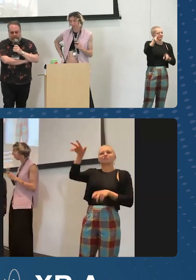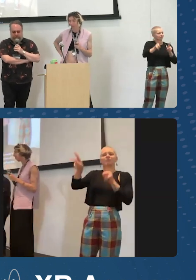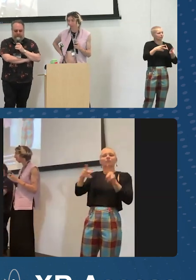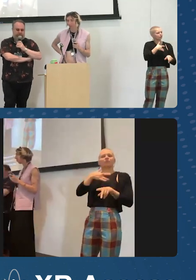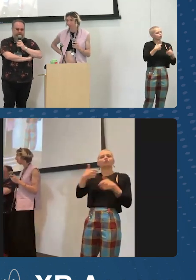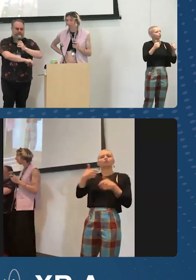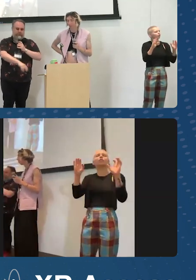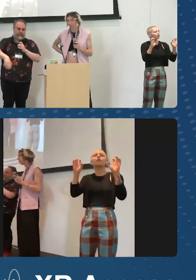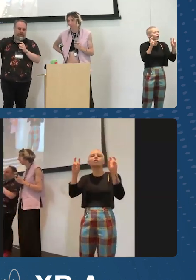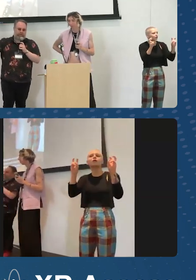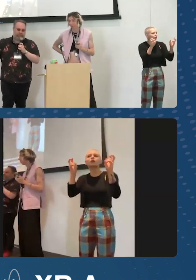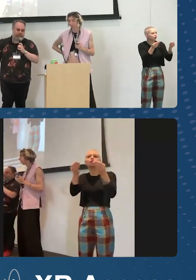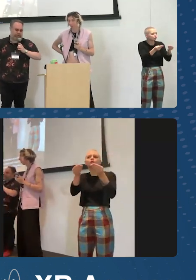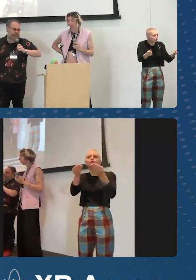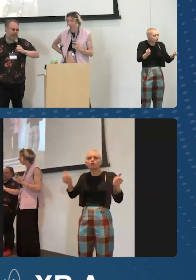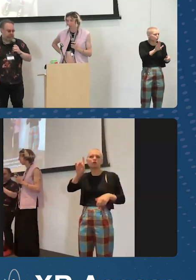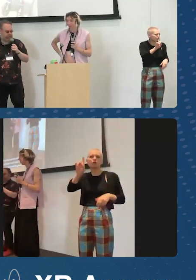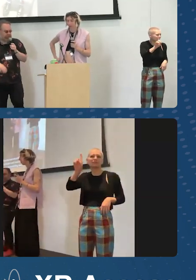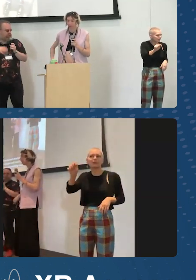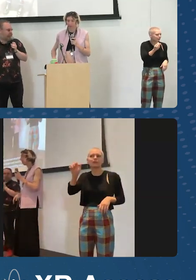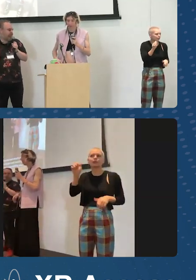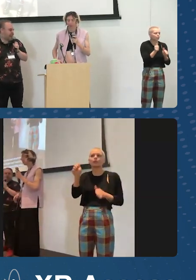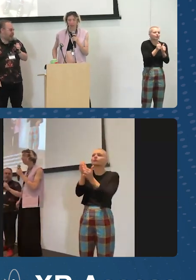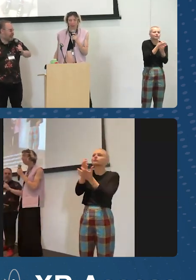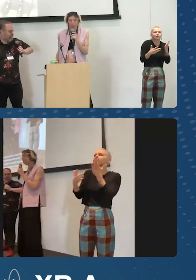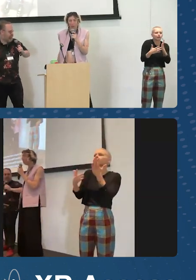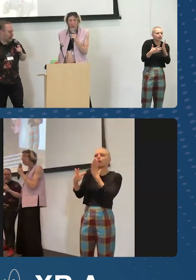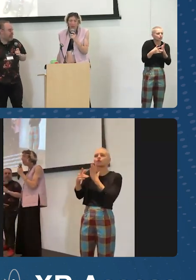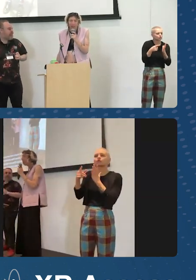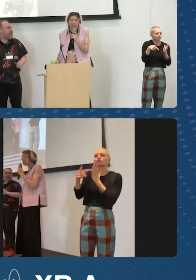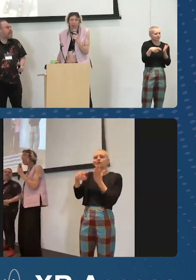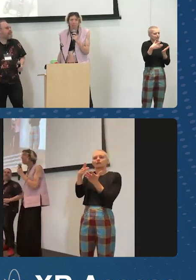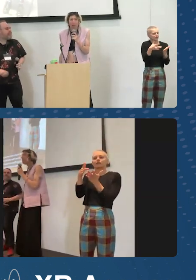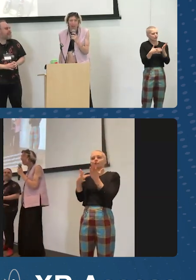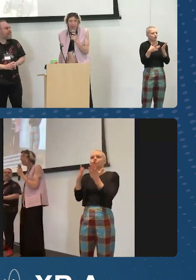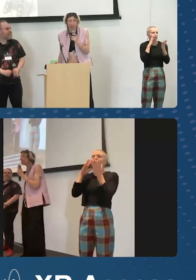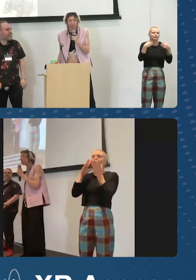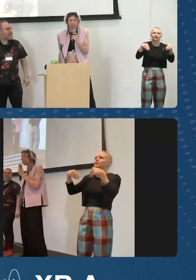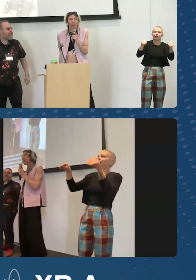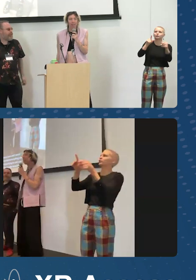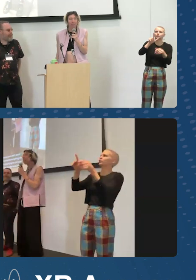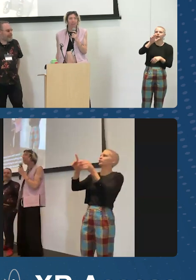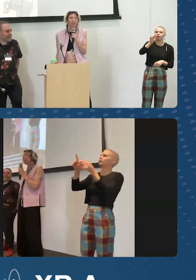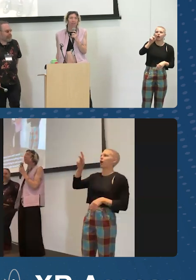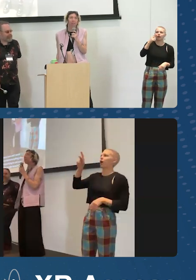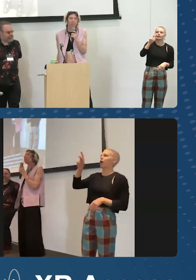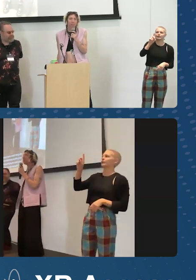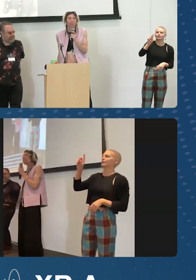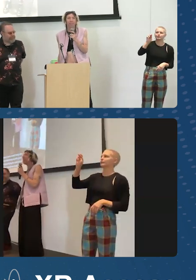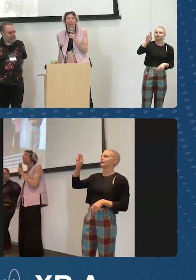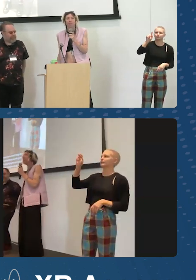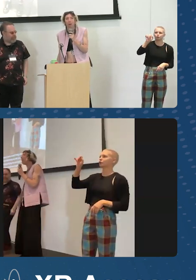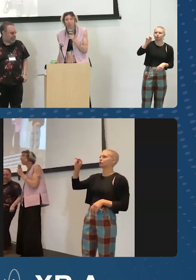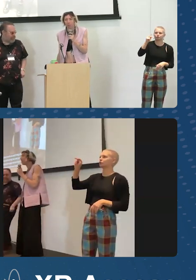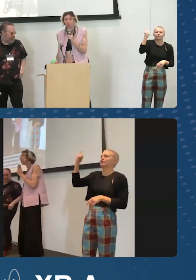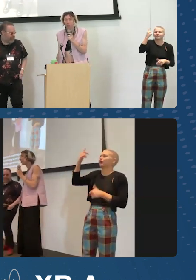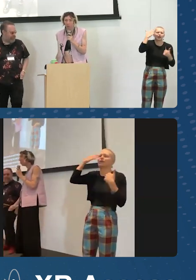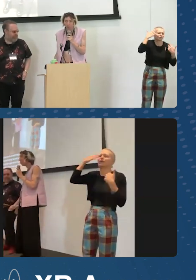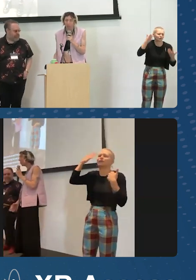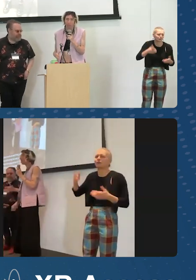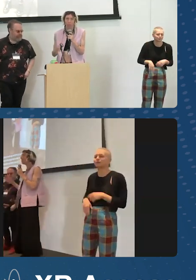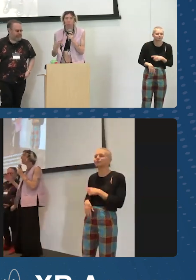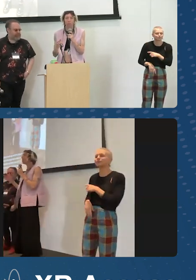and then that technology gets sold to Lockheed Martin, et cetera, et cetera. I don't need to keep ranting. Well, it's like